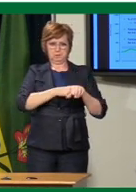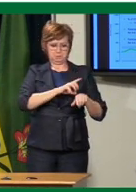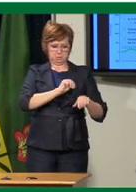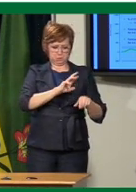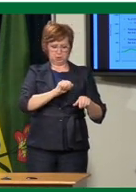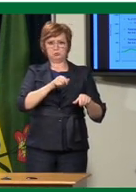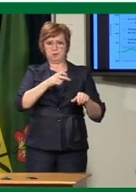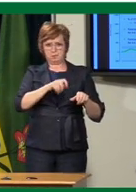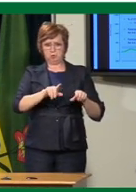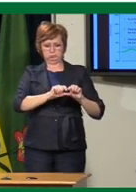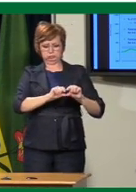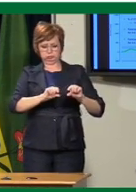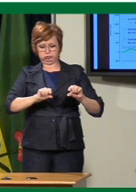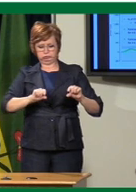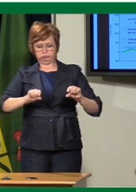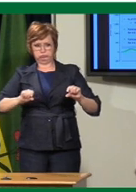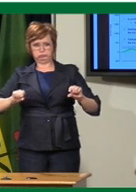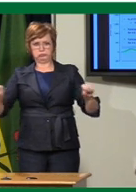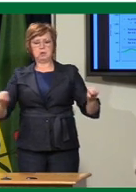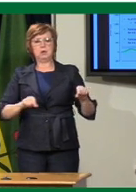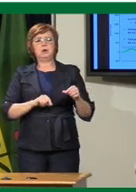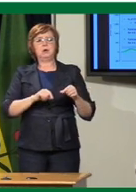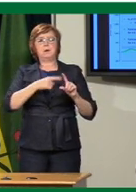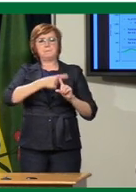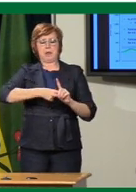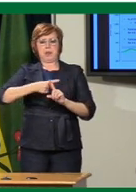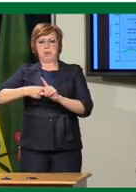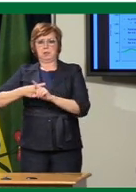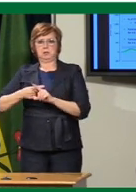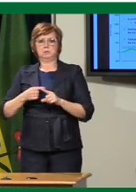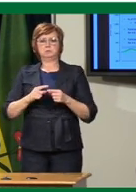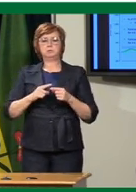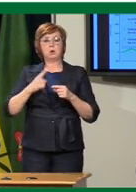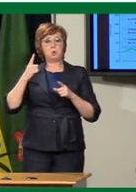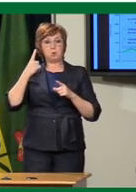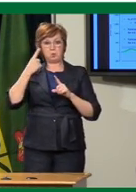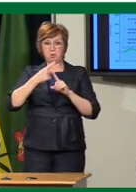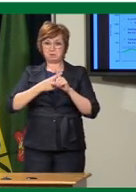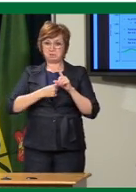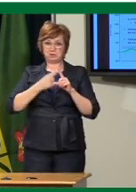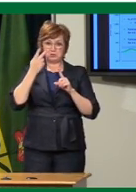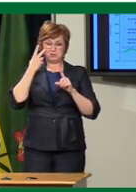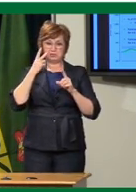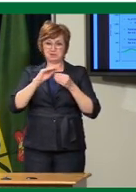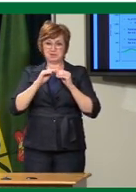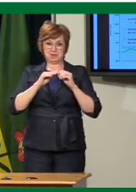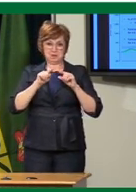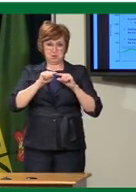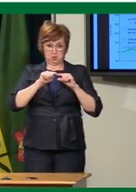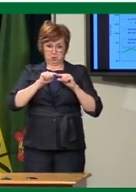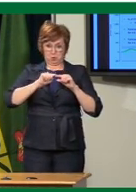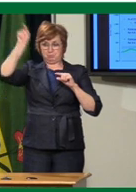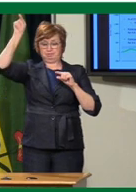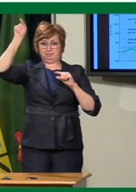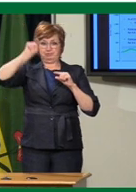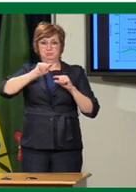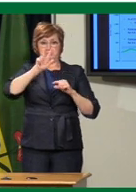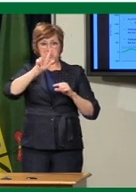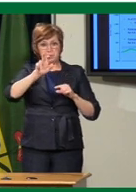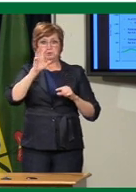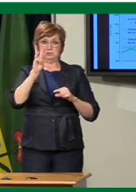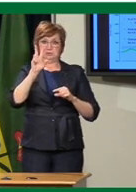in the last month the exponential growth of our total active cases, increasing by 363%